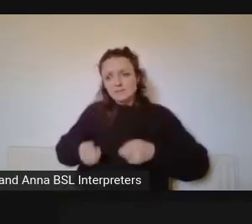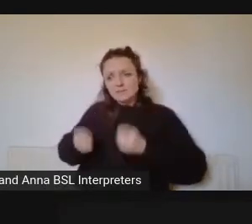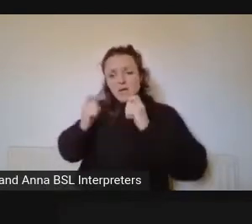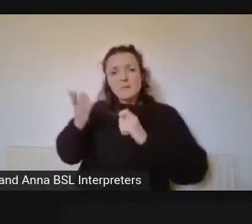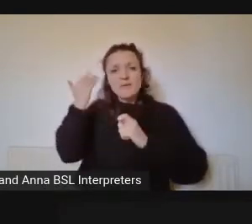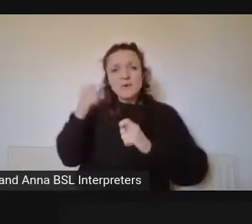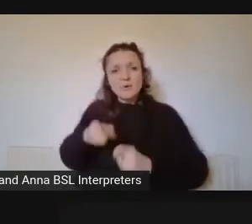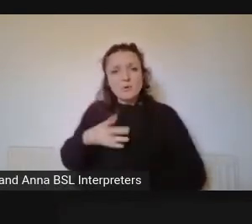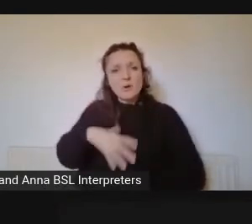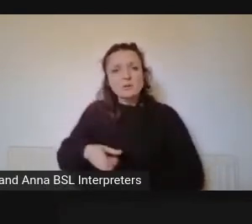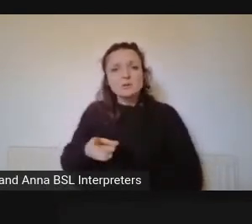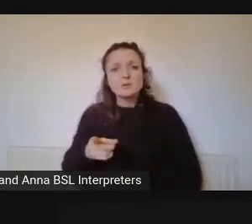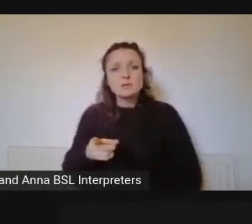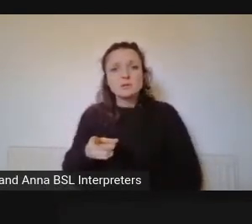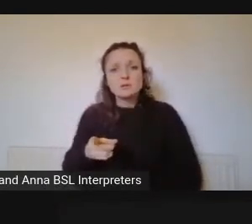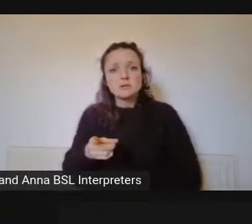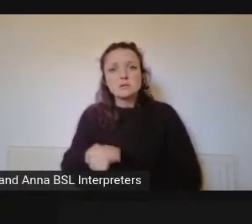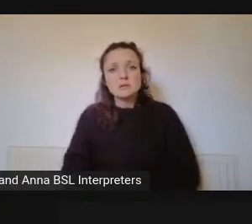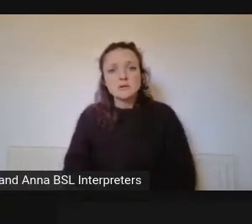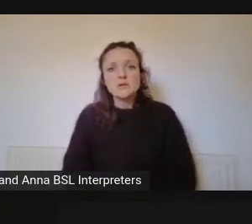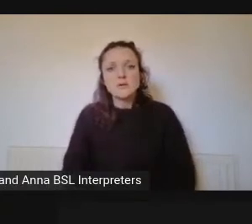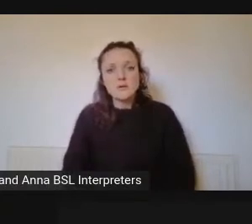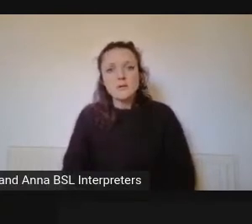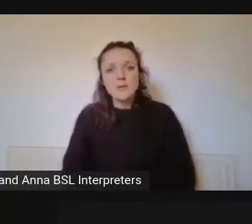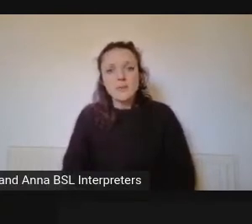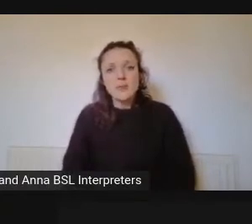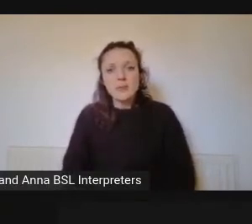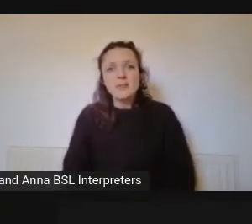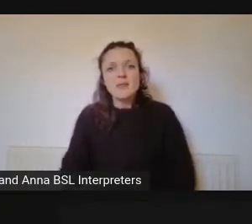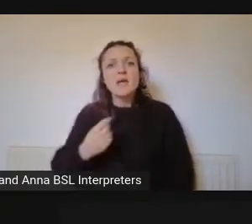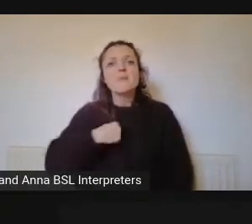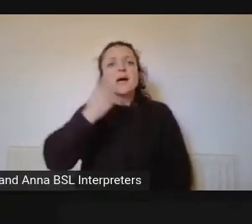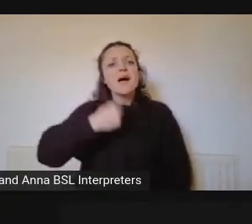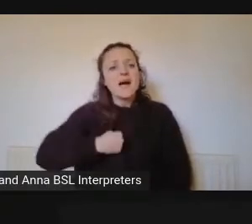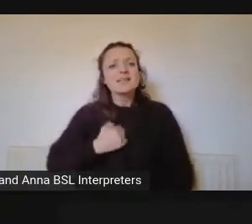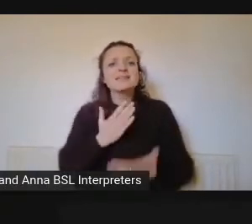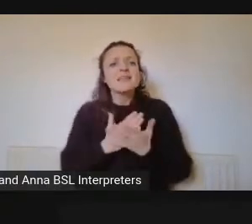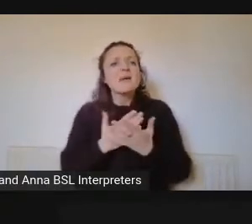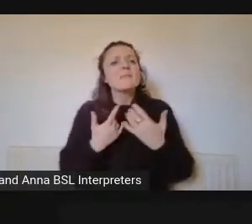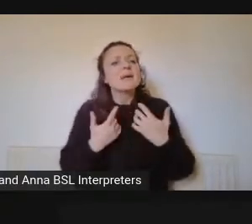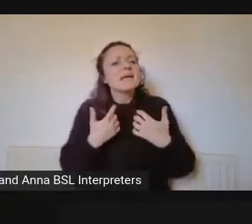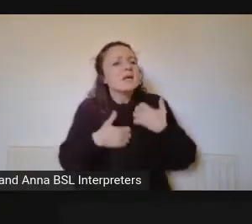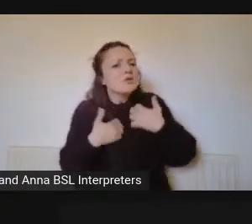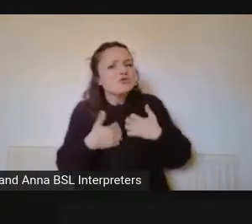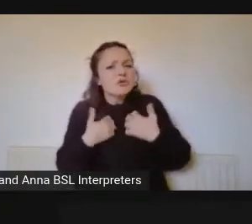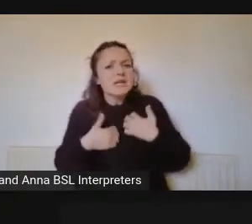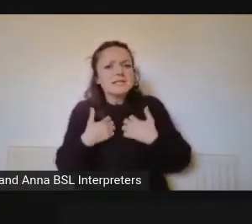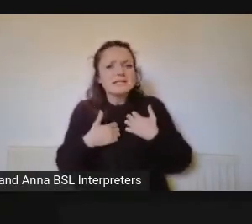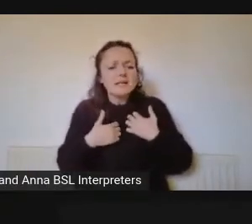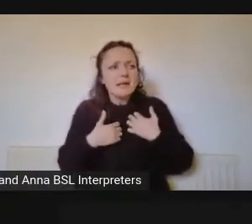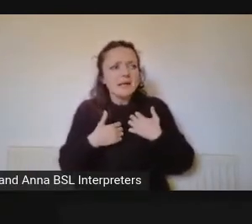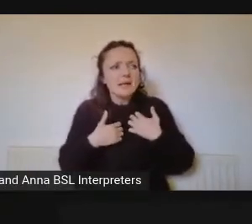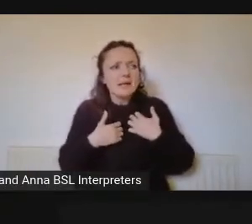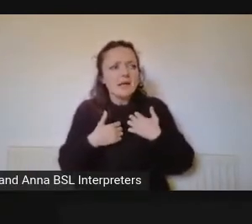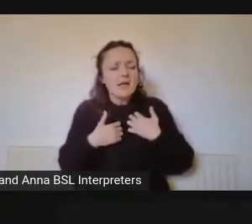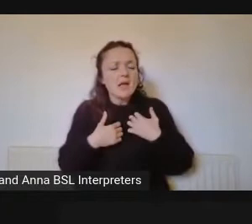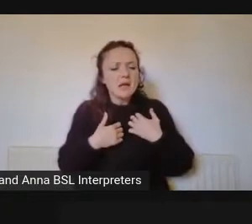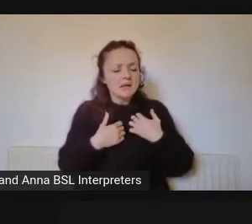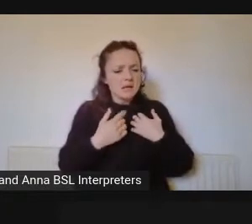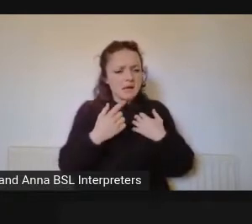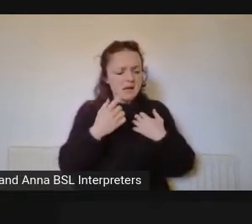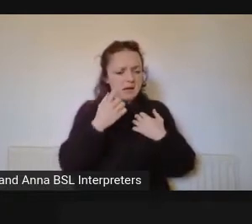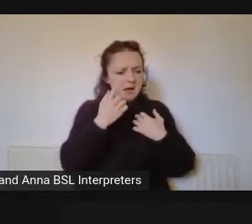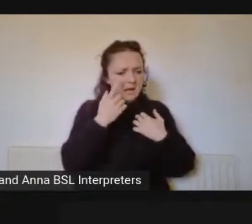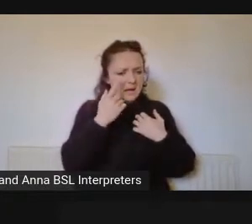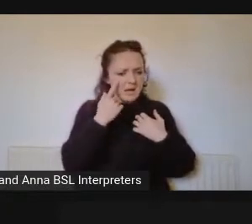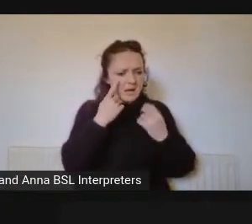No, I just think it's an interesting thing to kind of look at in the reverse, like from the